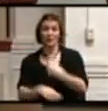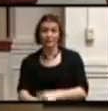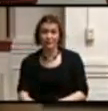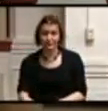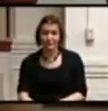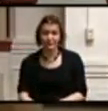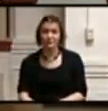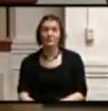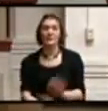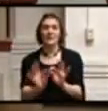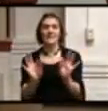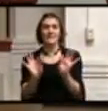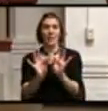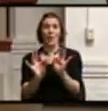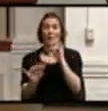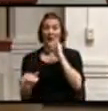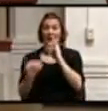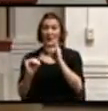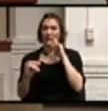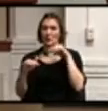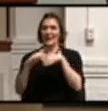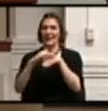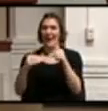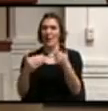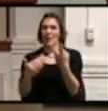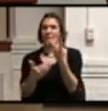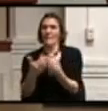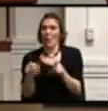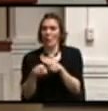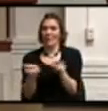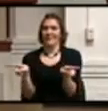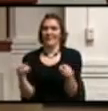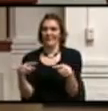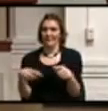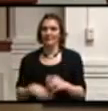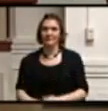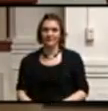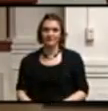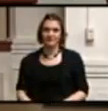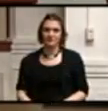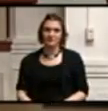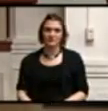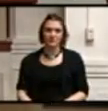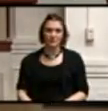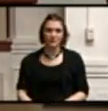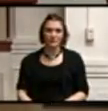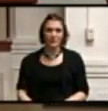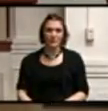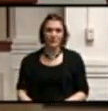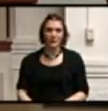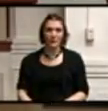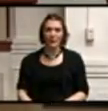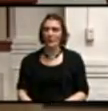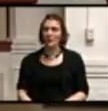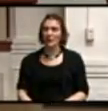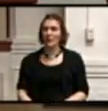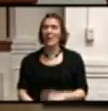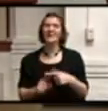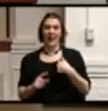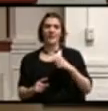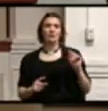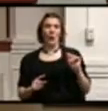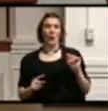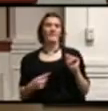happen. That's a very important interview room. There's also a public toilet off the waiting area. Once you're past this